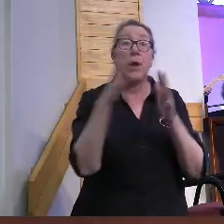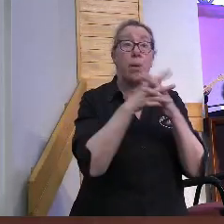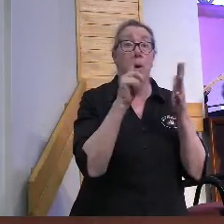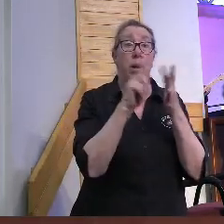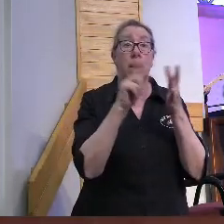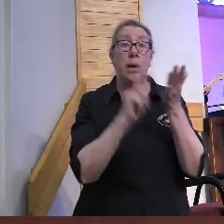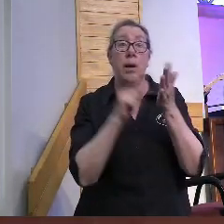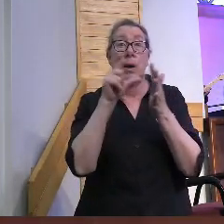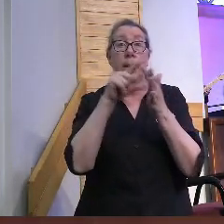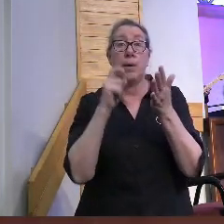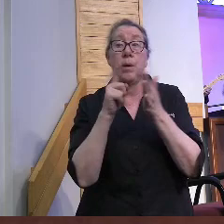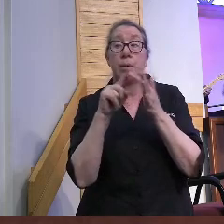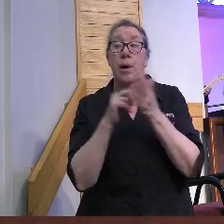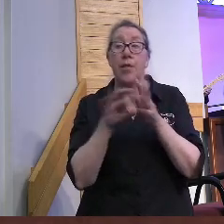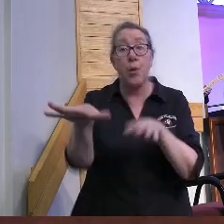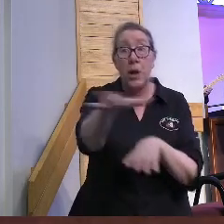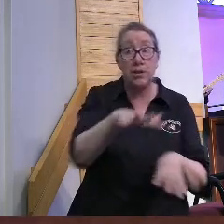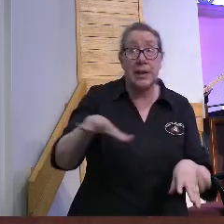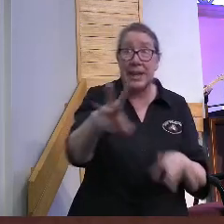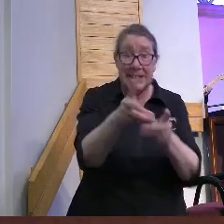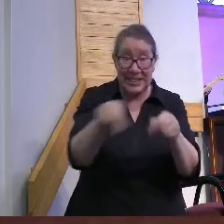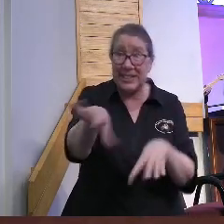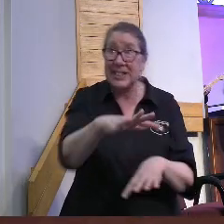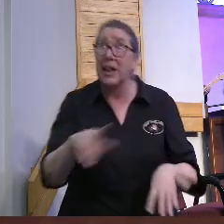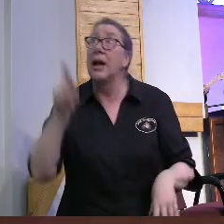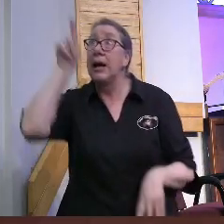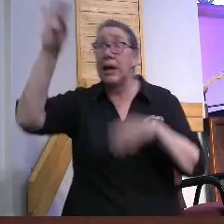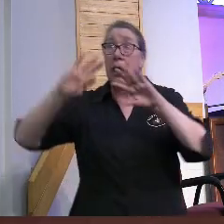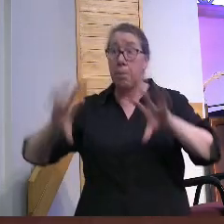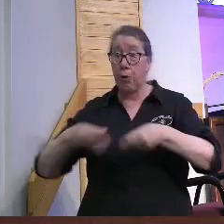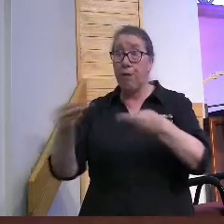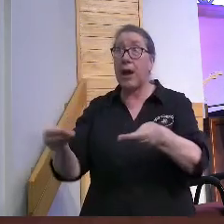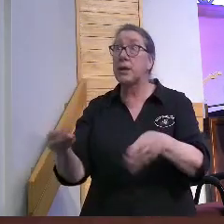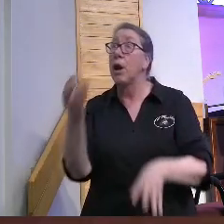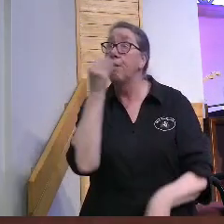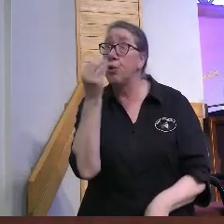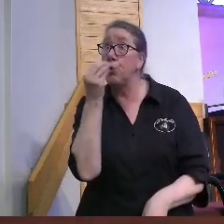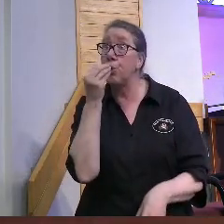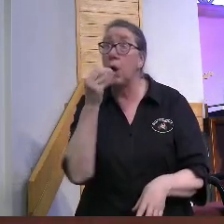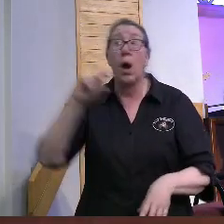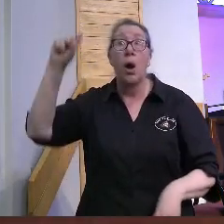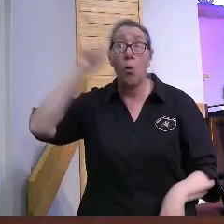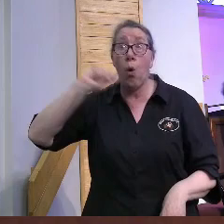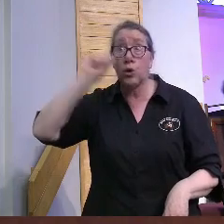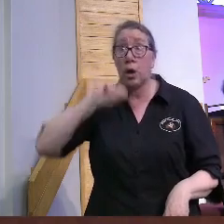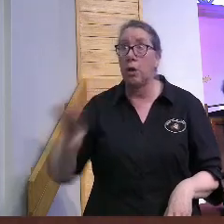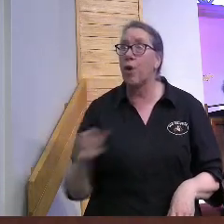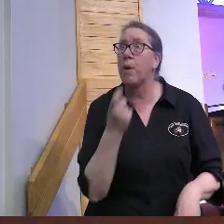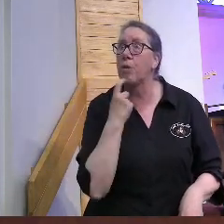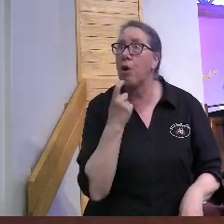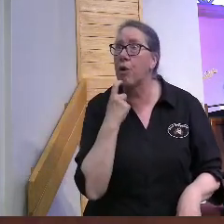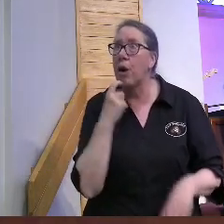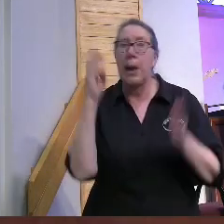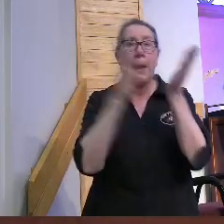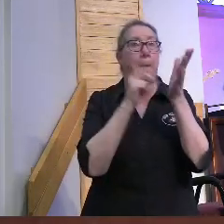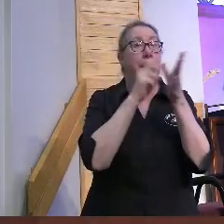in the wilderness, God provided food. He provided water from a rock, manna from